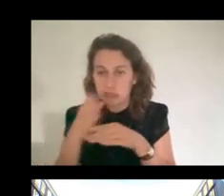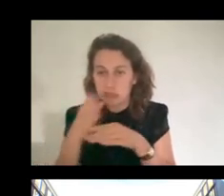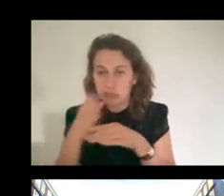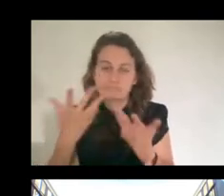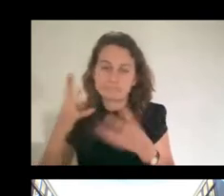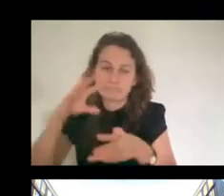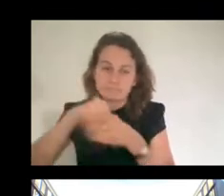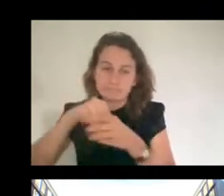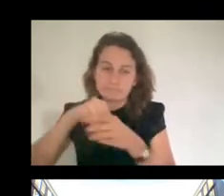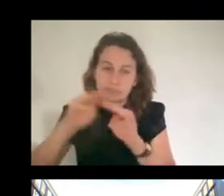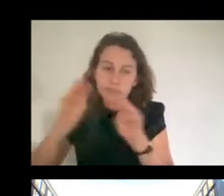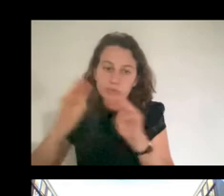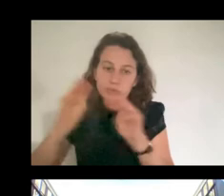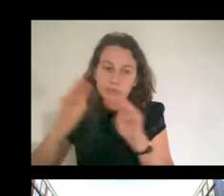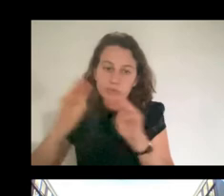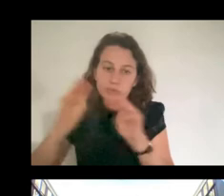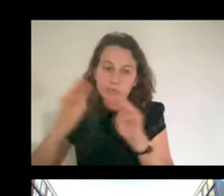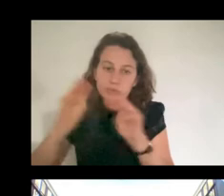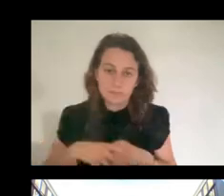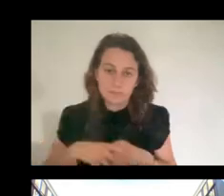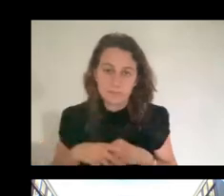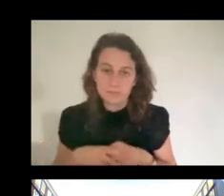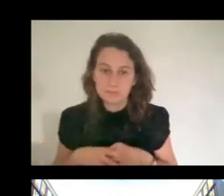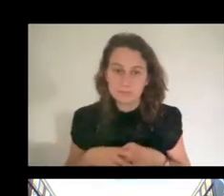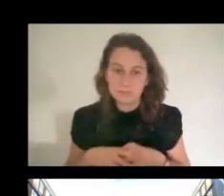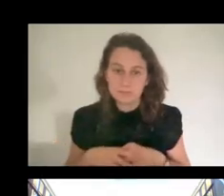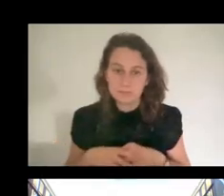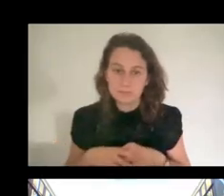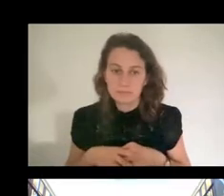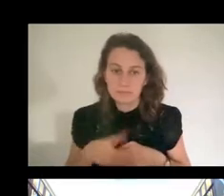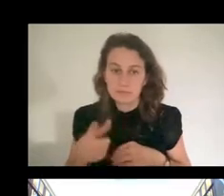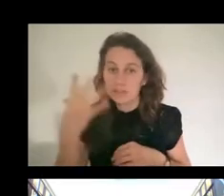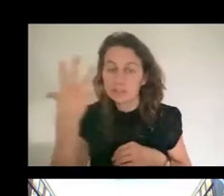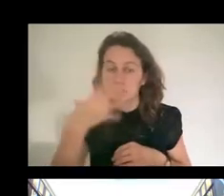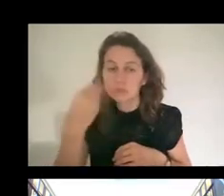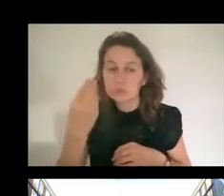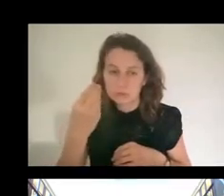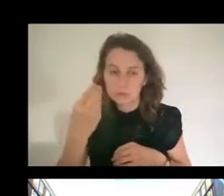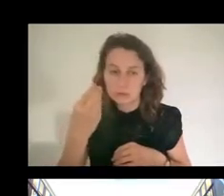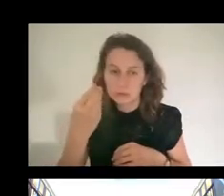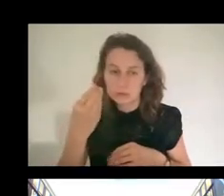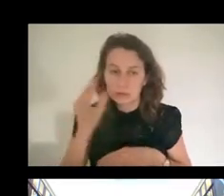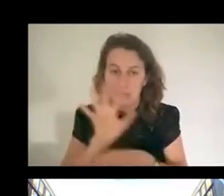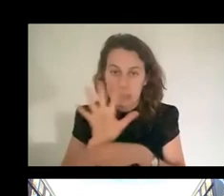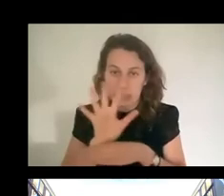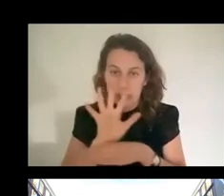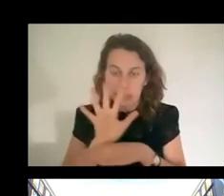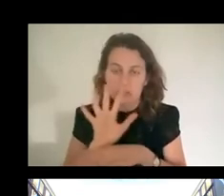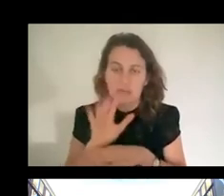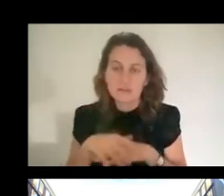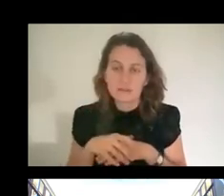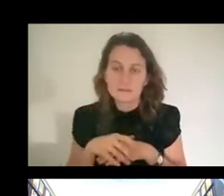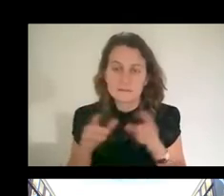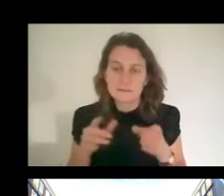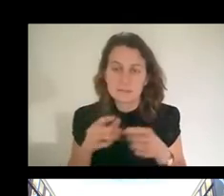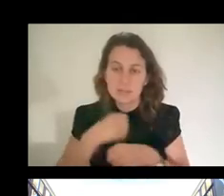history. And lo and behold, this beautiful film, The Homage to Arthur Clark Pillsbury, was